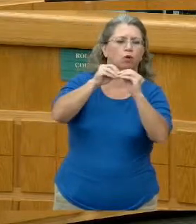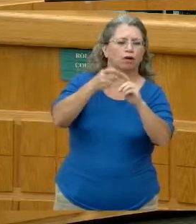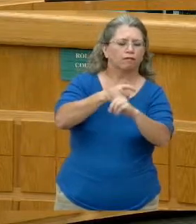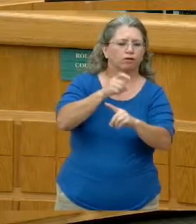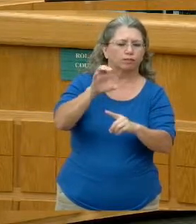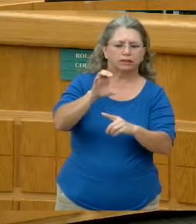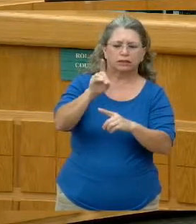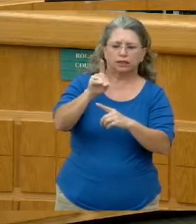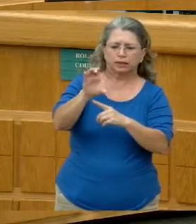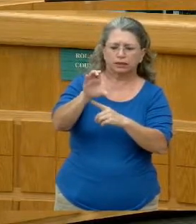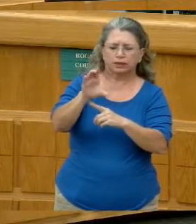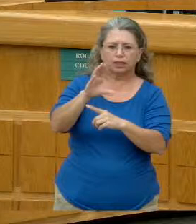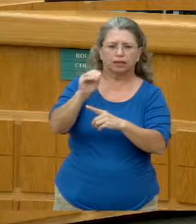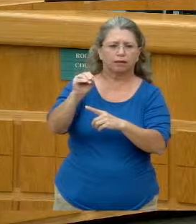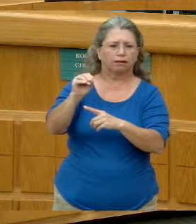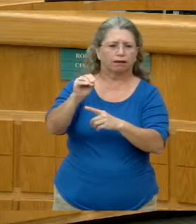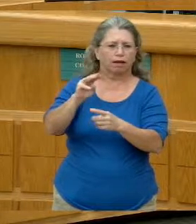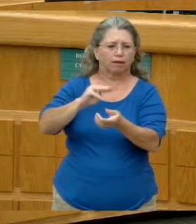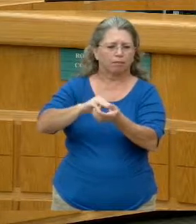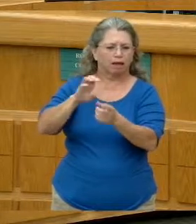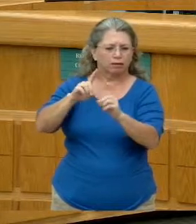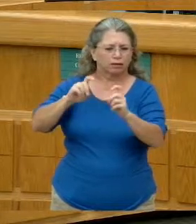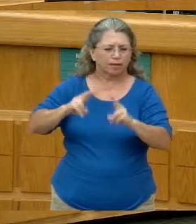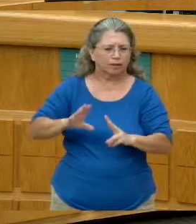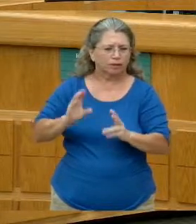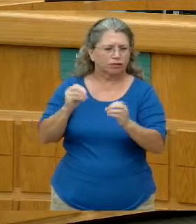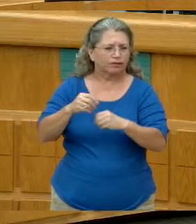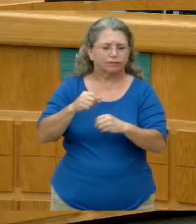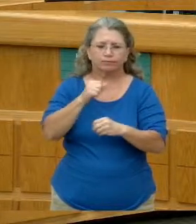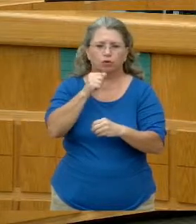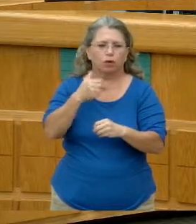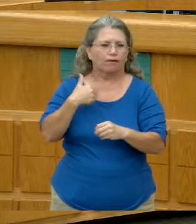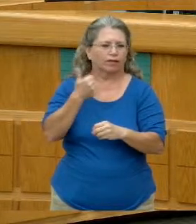answer. ¿Algunos de estos bebés ha fallecido?